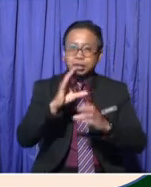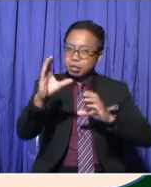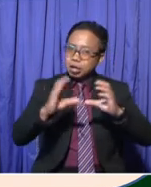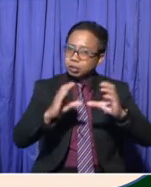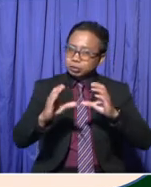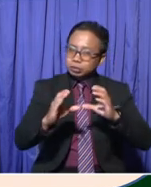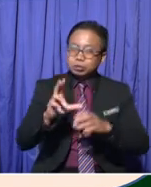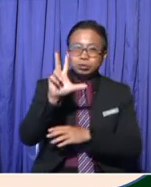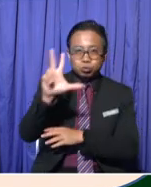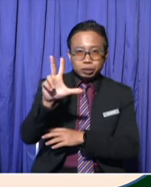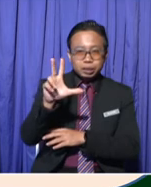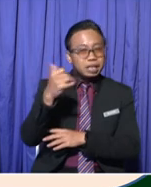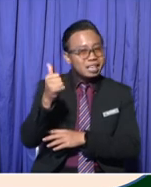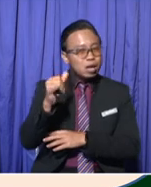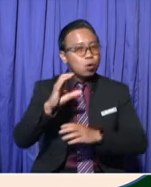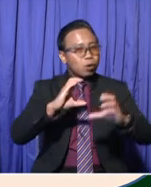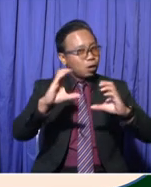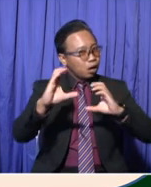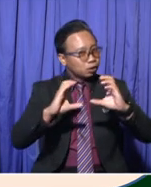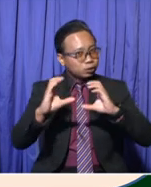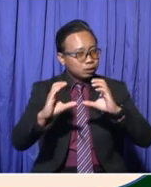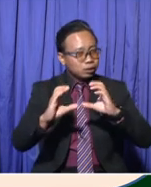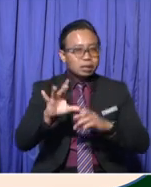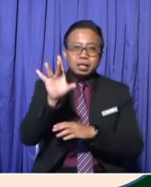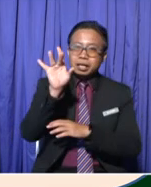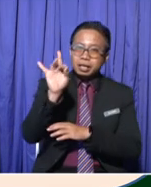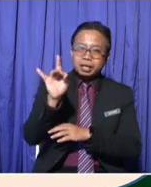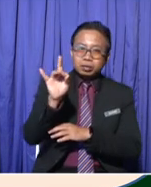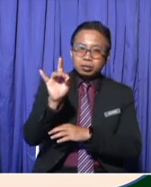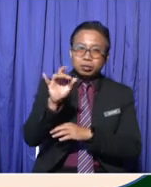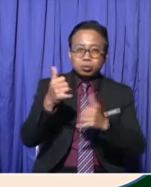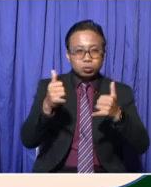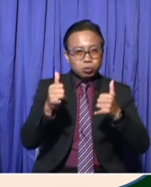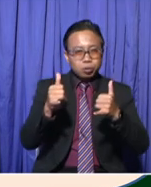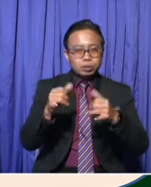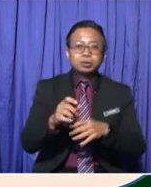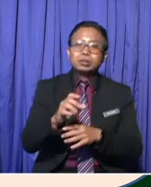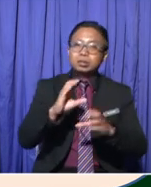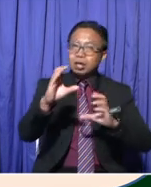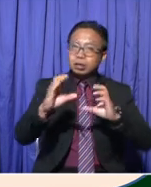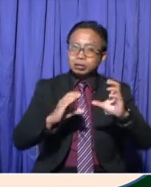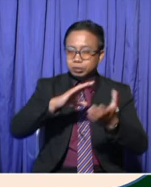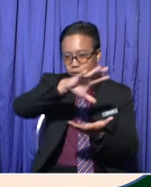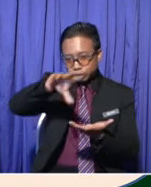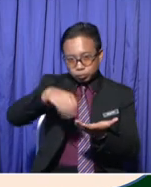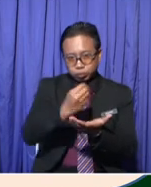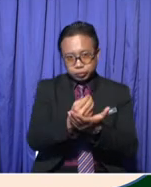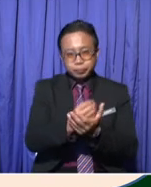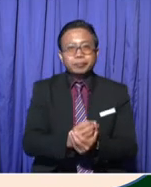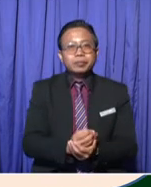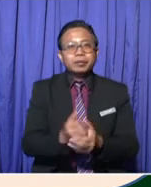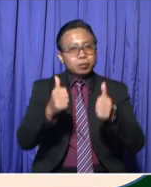are 3 yellow cars. There are 8 toy cars all together. Well done!